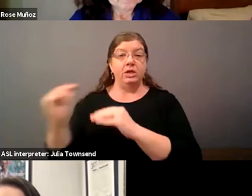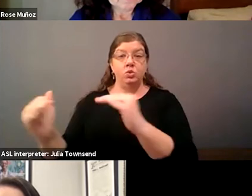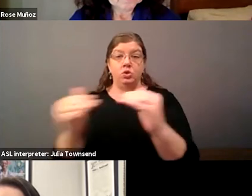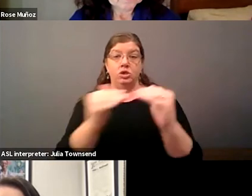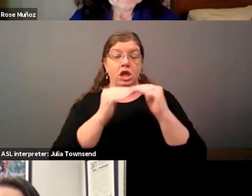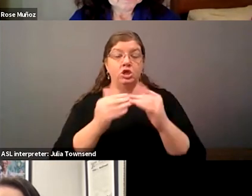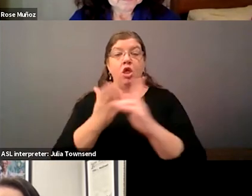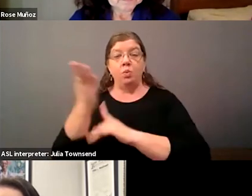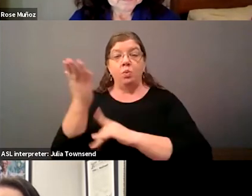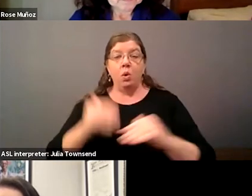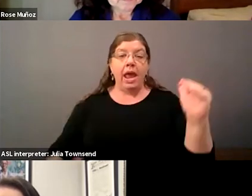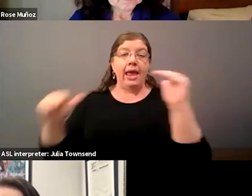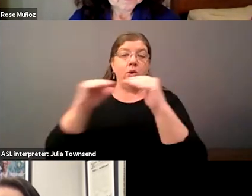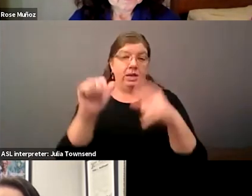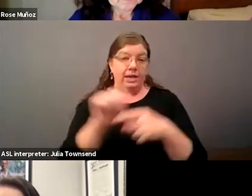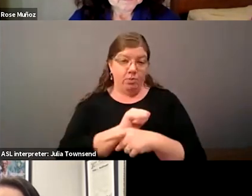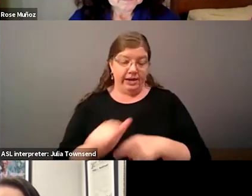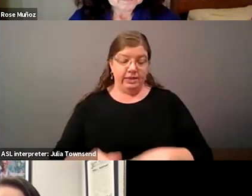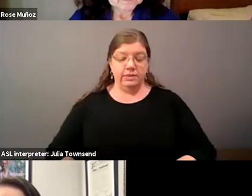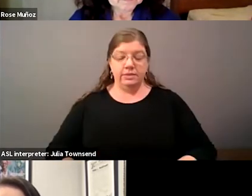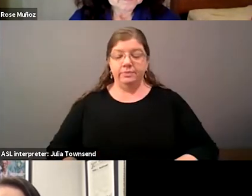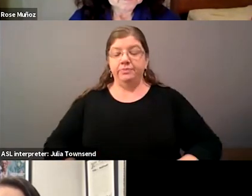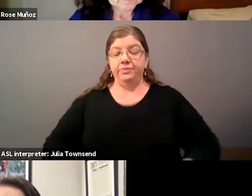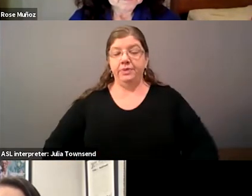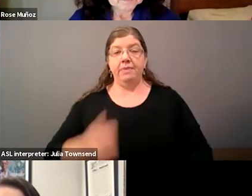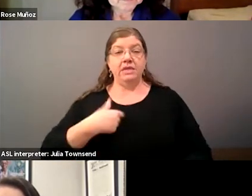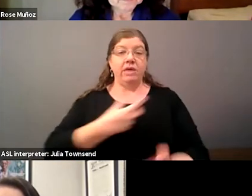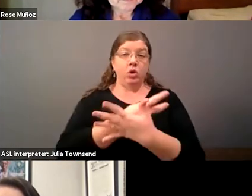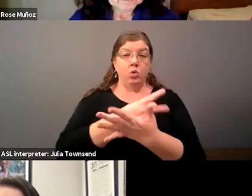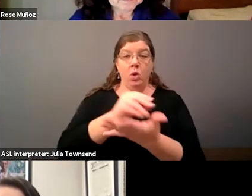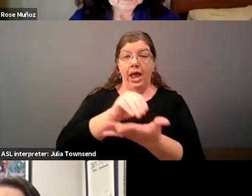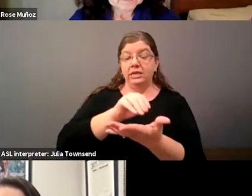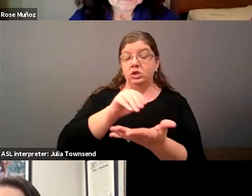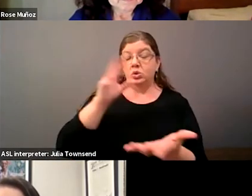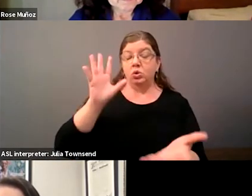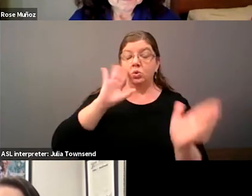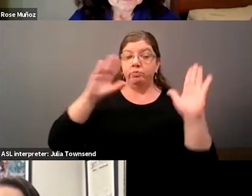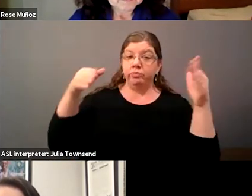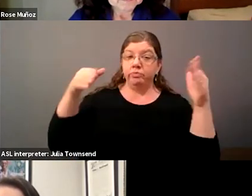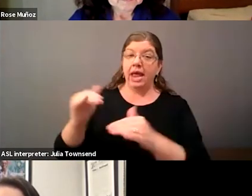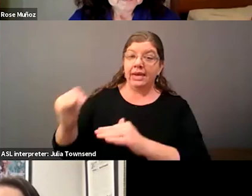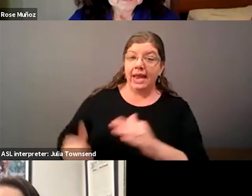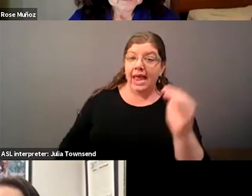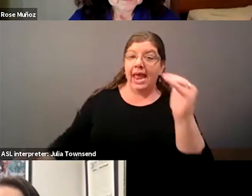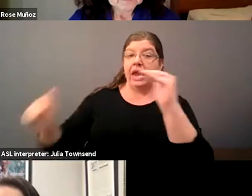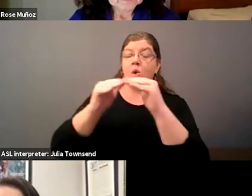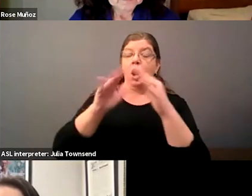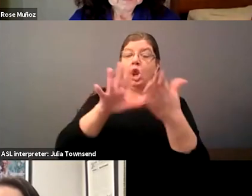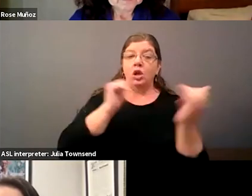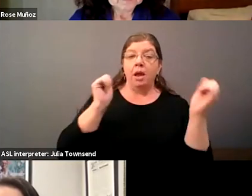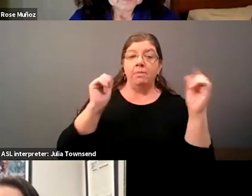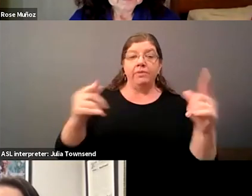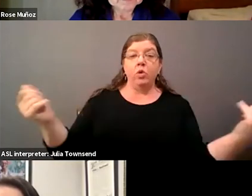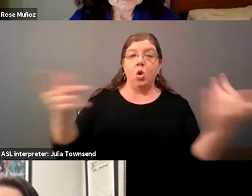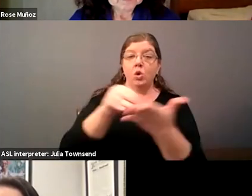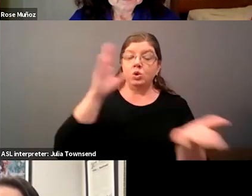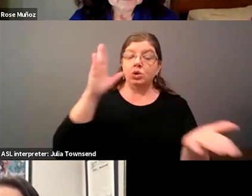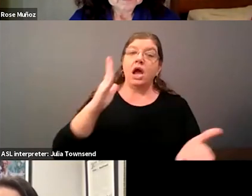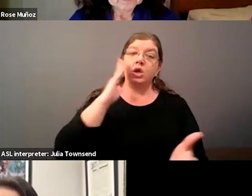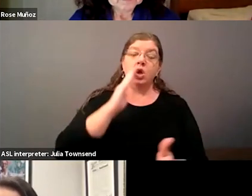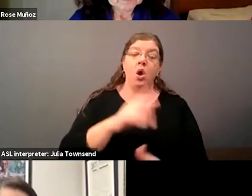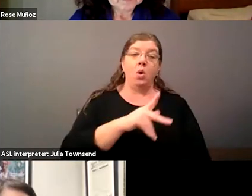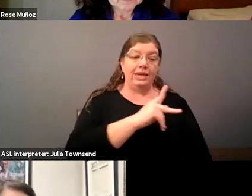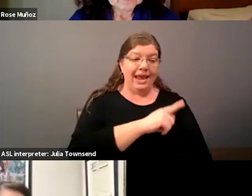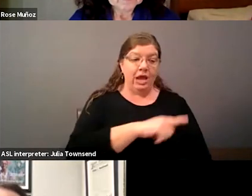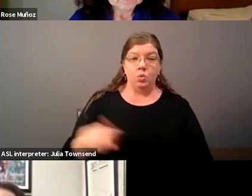equity-driven practices as a grad student whose research centers on equitable learning opportunities for all students i know that k-20